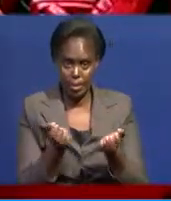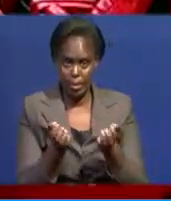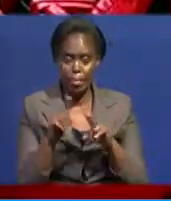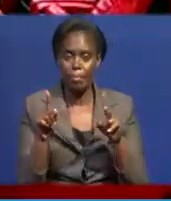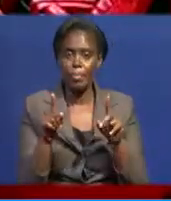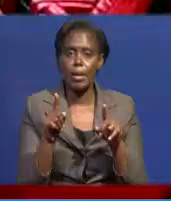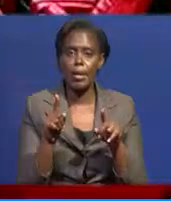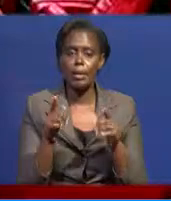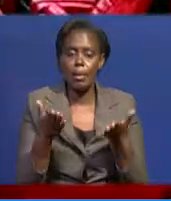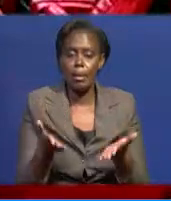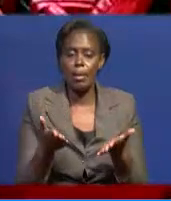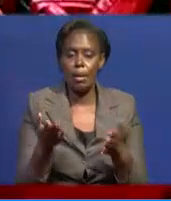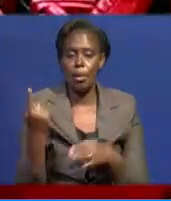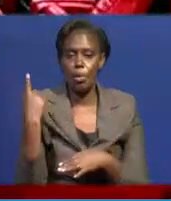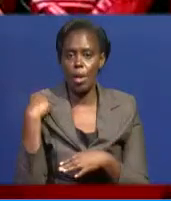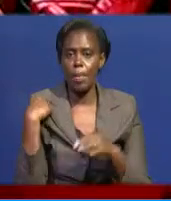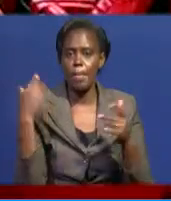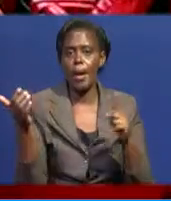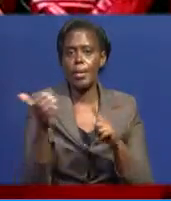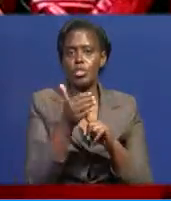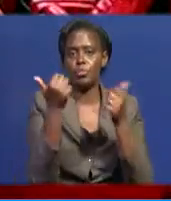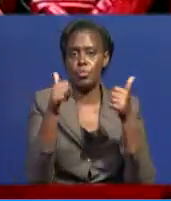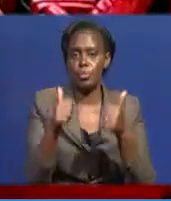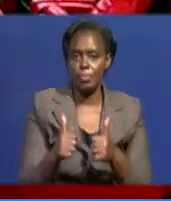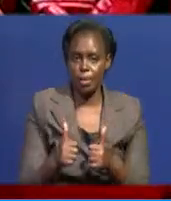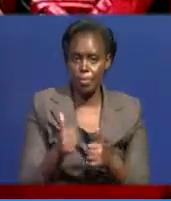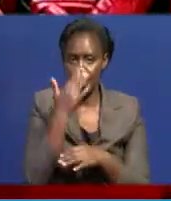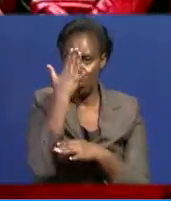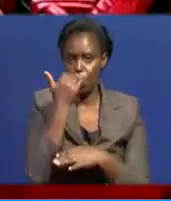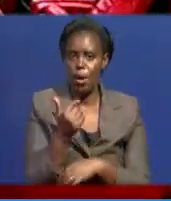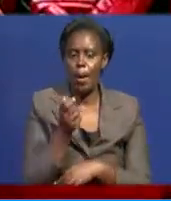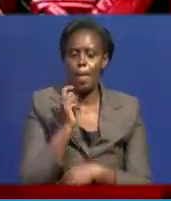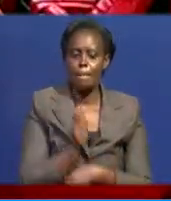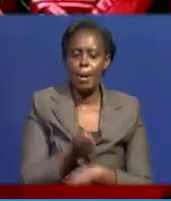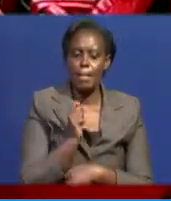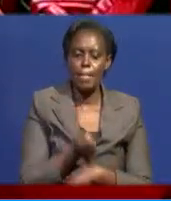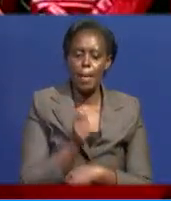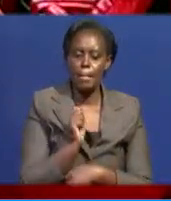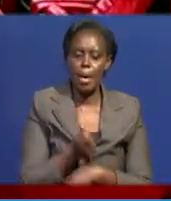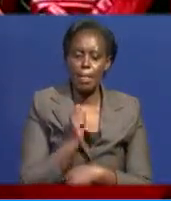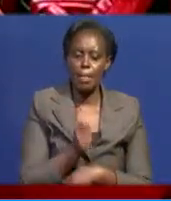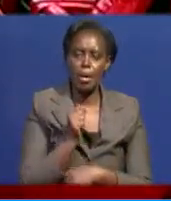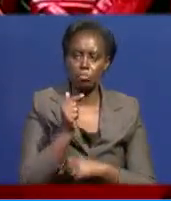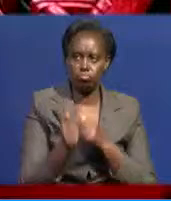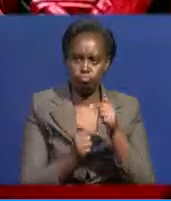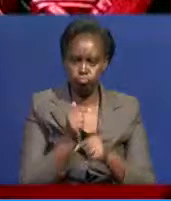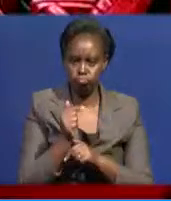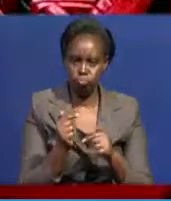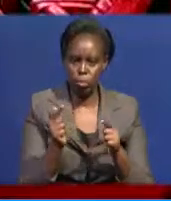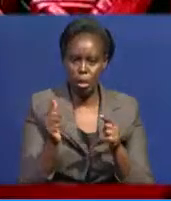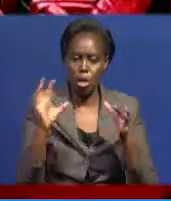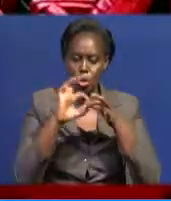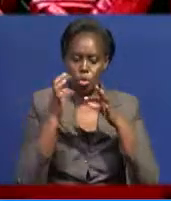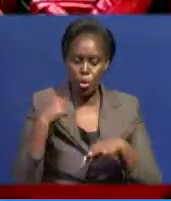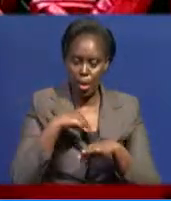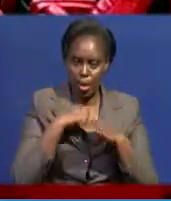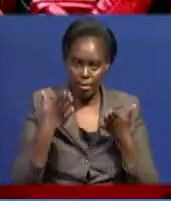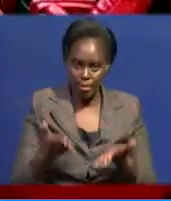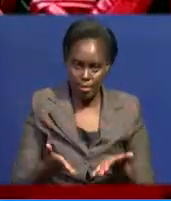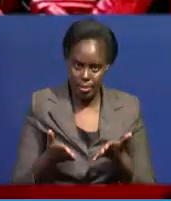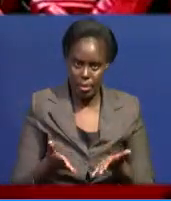But as it is, the number has not yet been achieved because the quorum bell is still on. And if you're just joining us, is